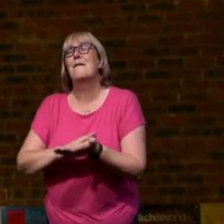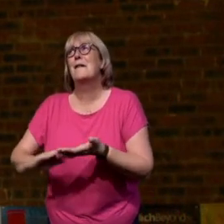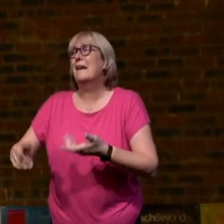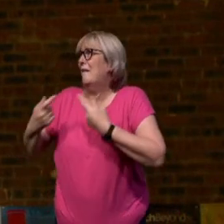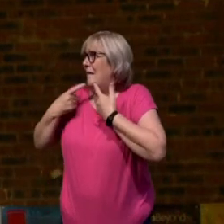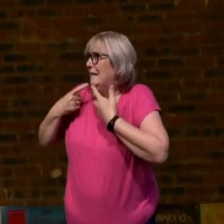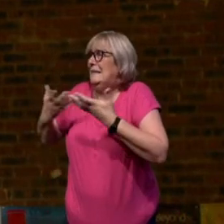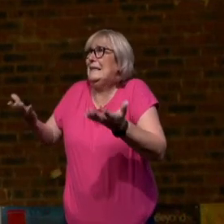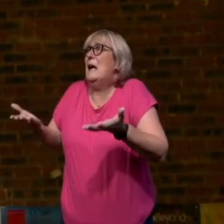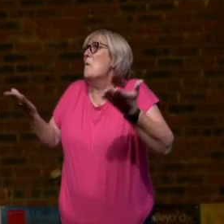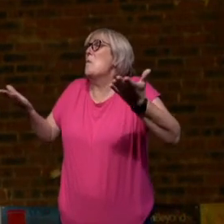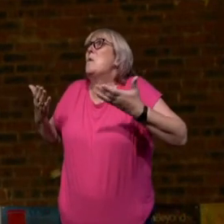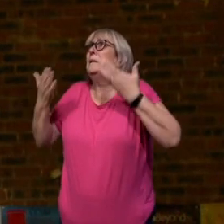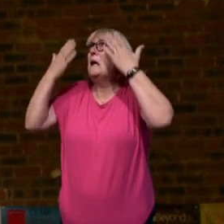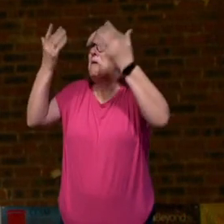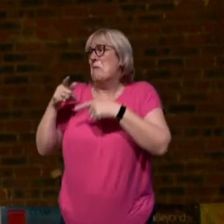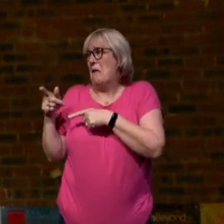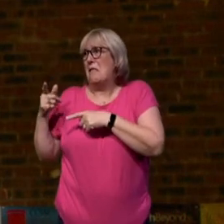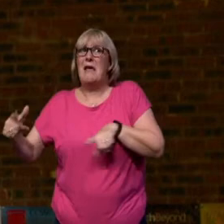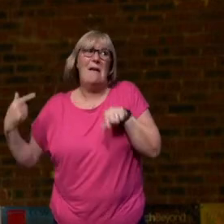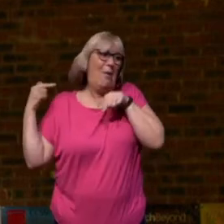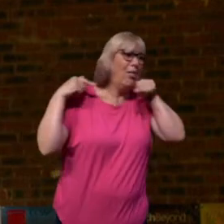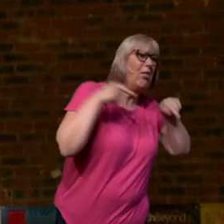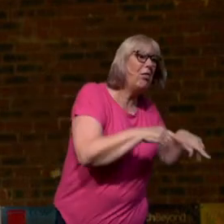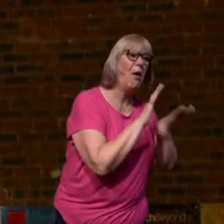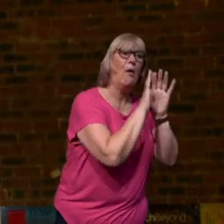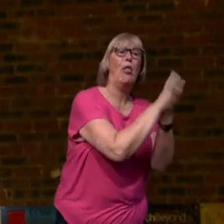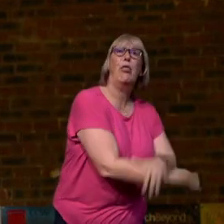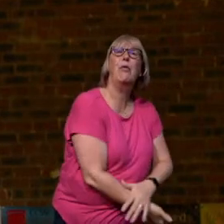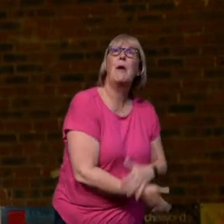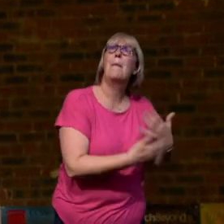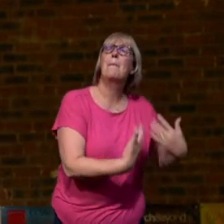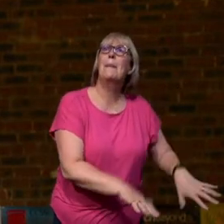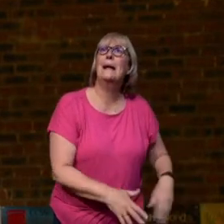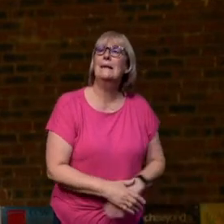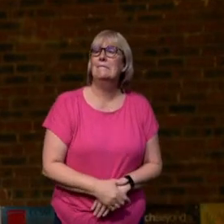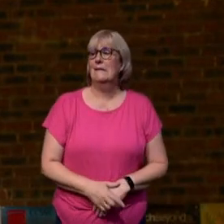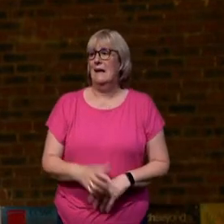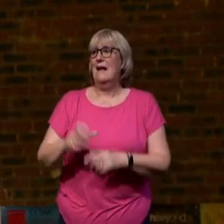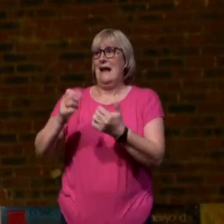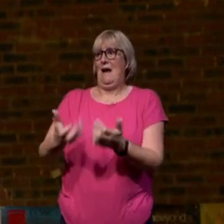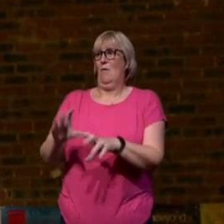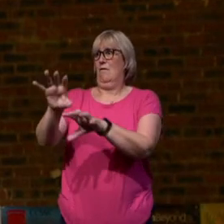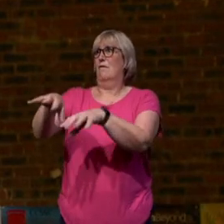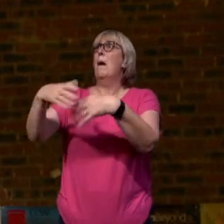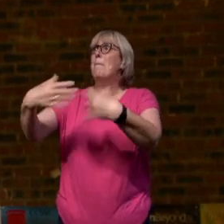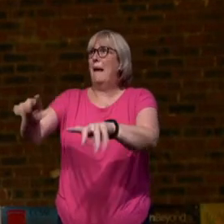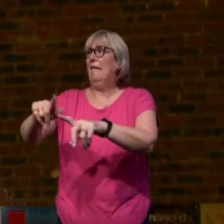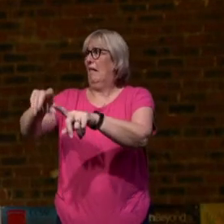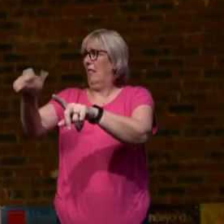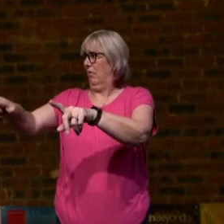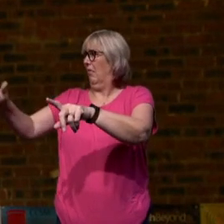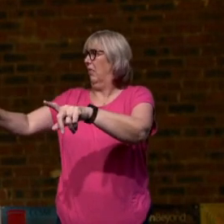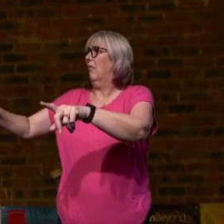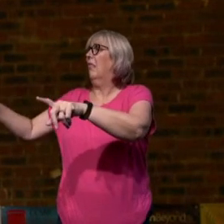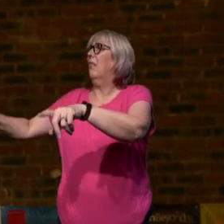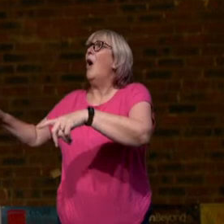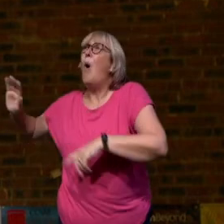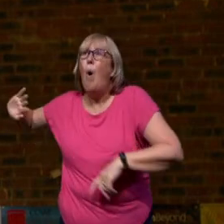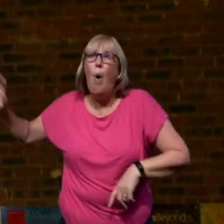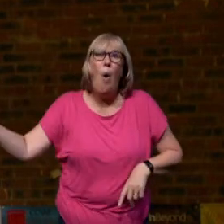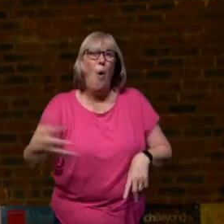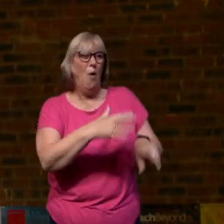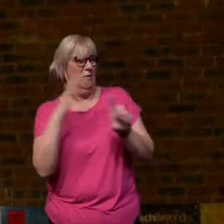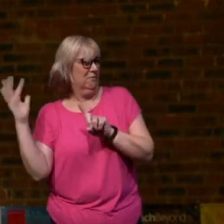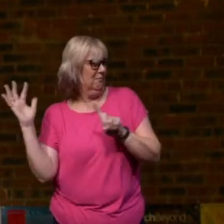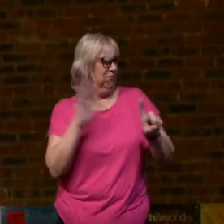say now that Israel has been routed by its enemies? The Canaanites and the other people of the country will hear about this, and they will